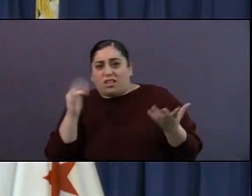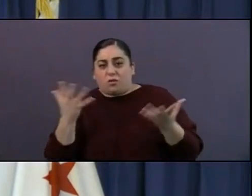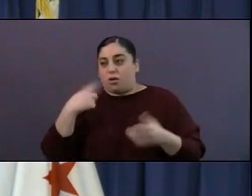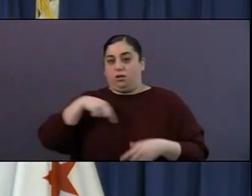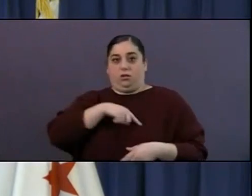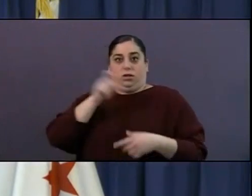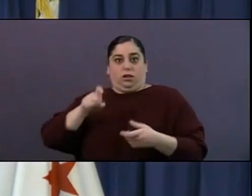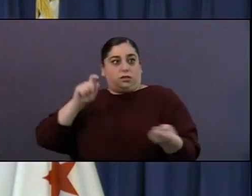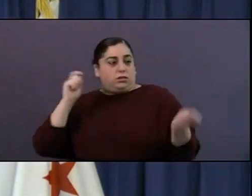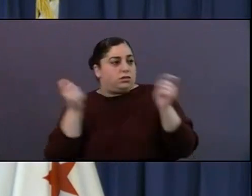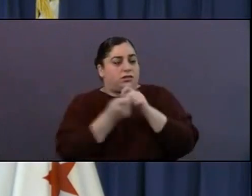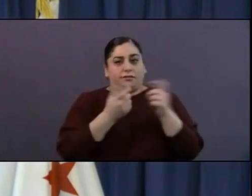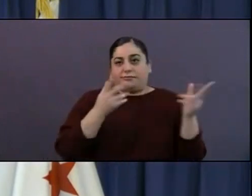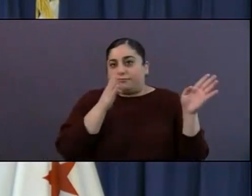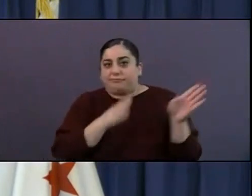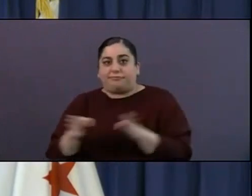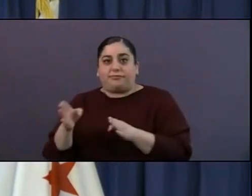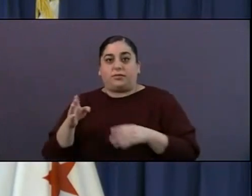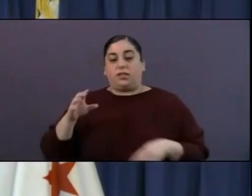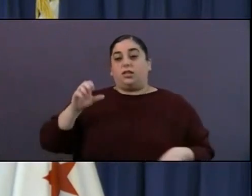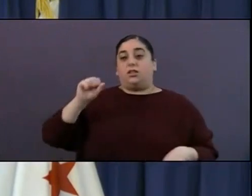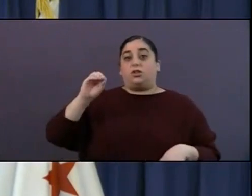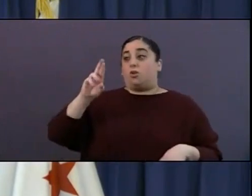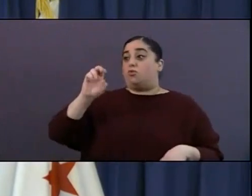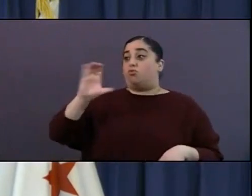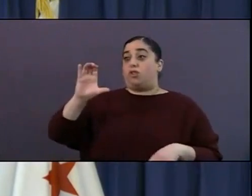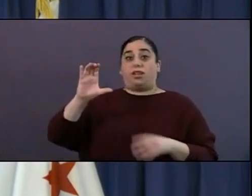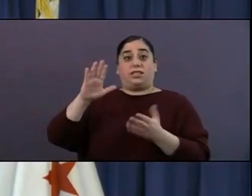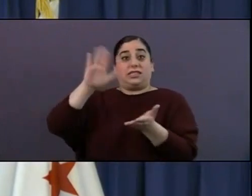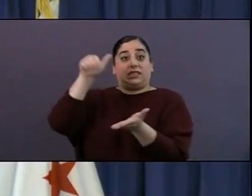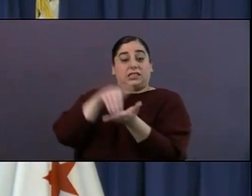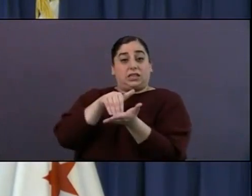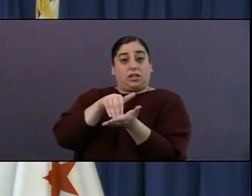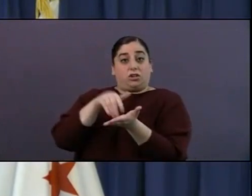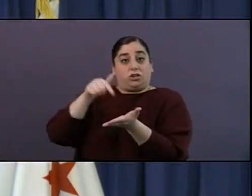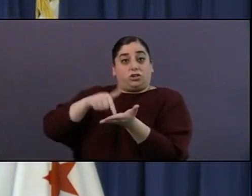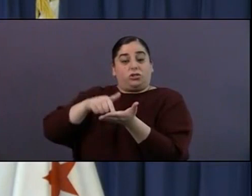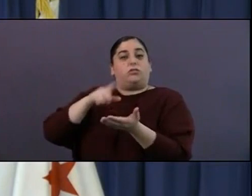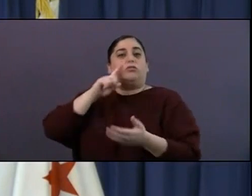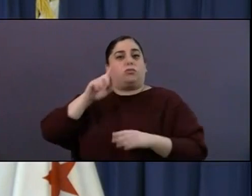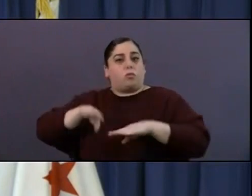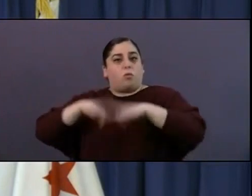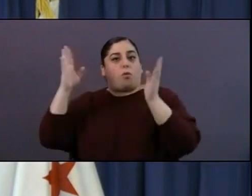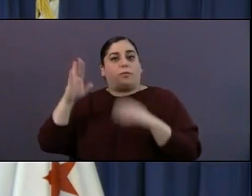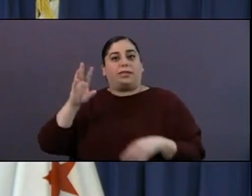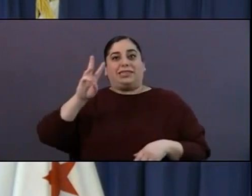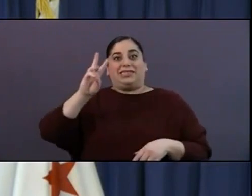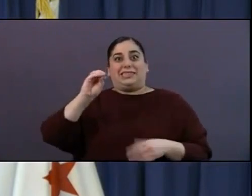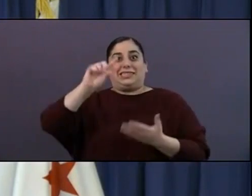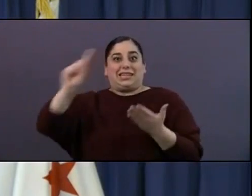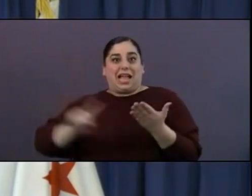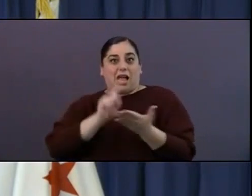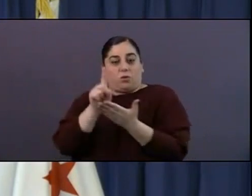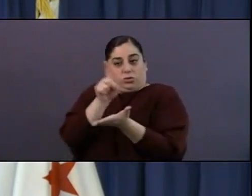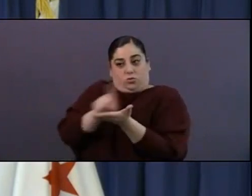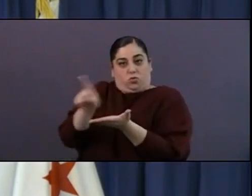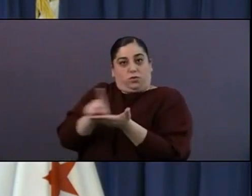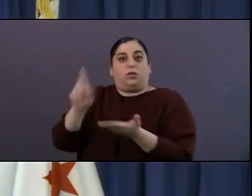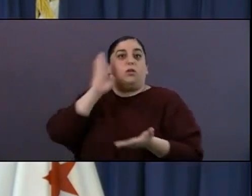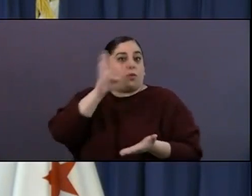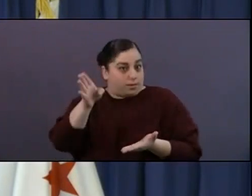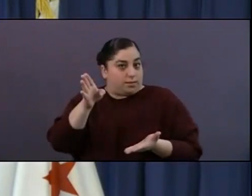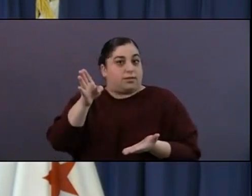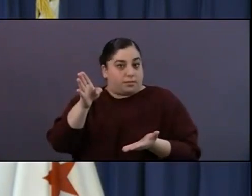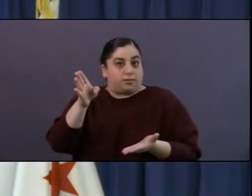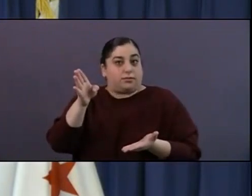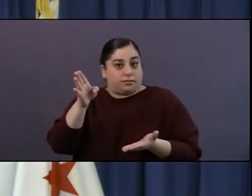hours at every rec center to 60 hours per week reopening community pools on July 1 if